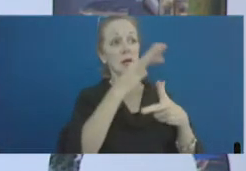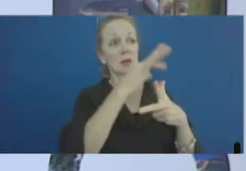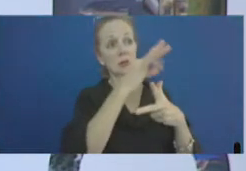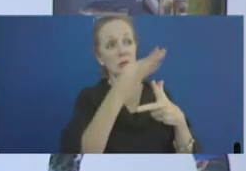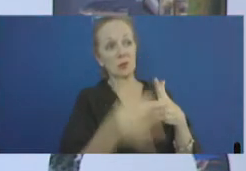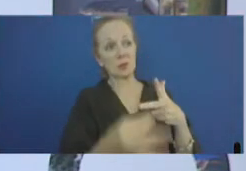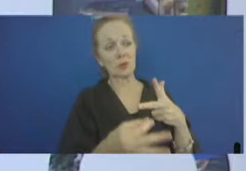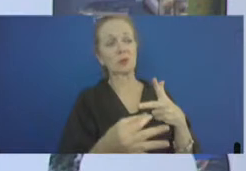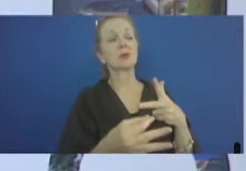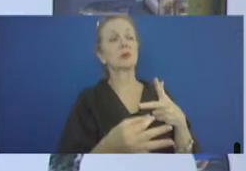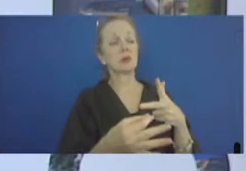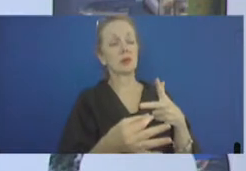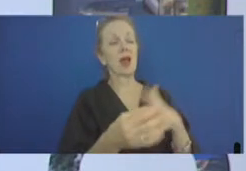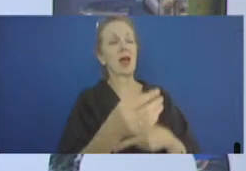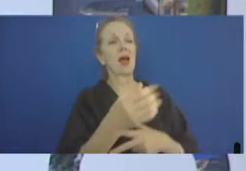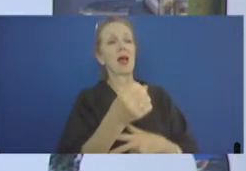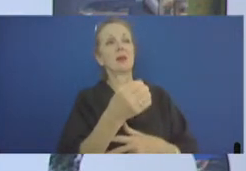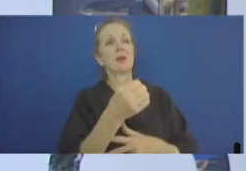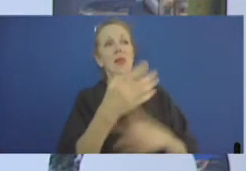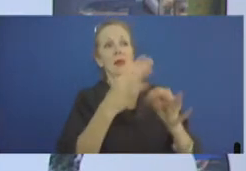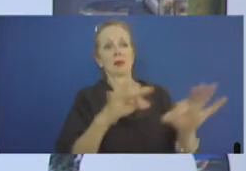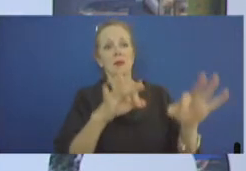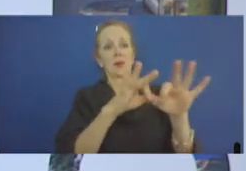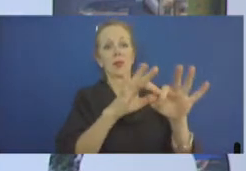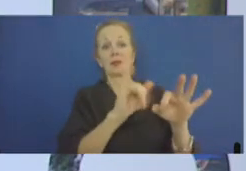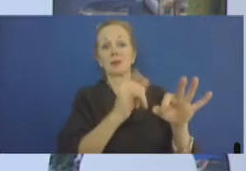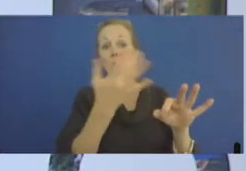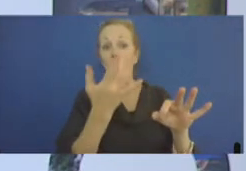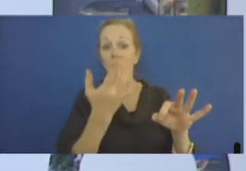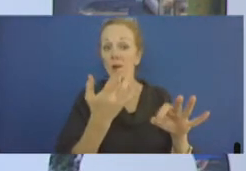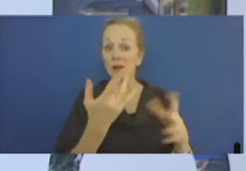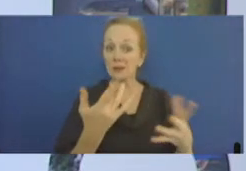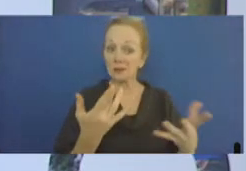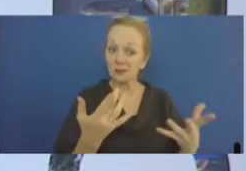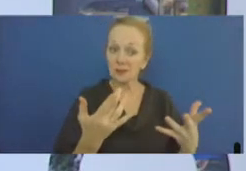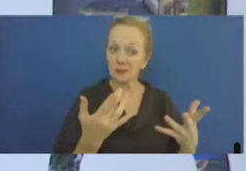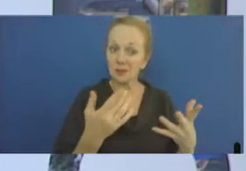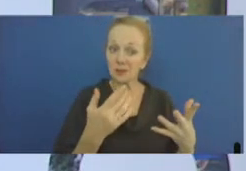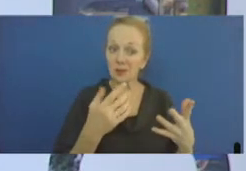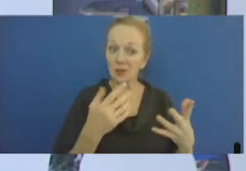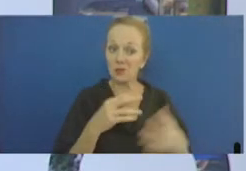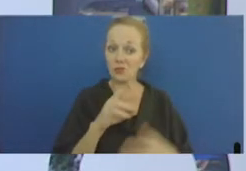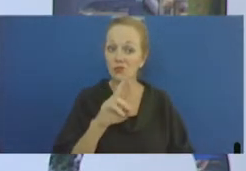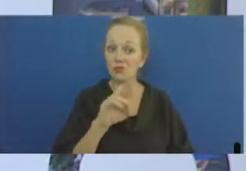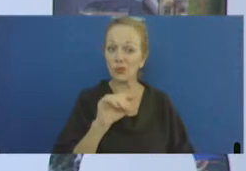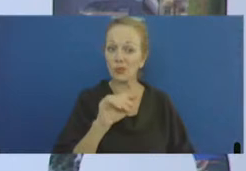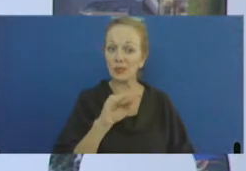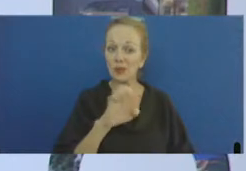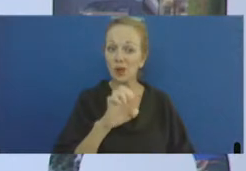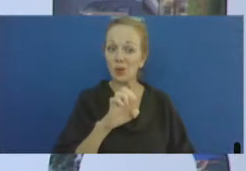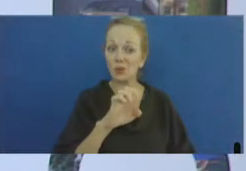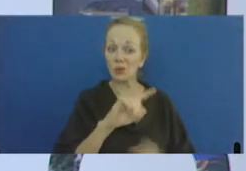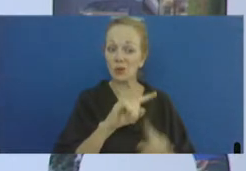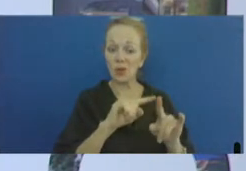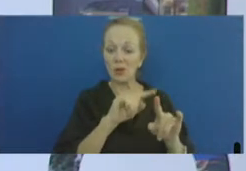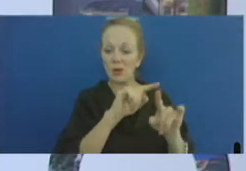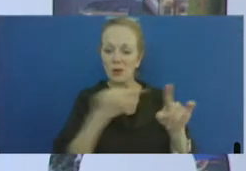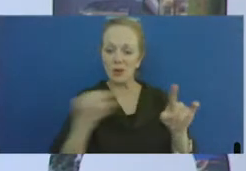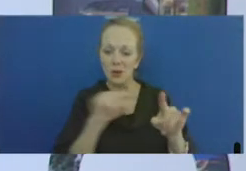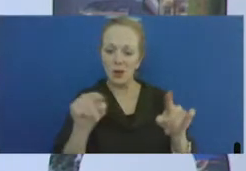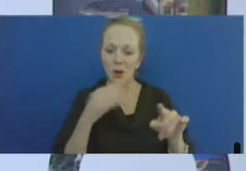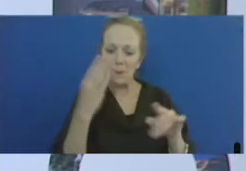so I think that's key, which is why we rezoned along the blue line, is making sure that we're connecting housing